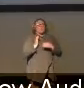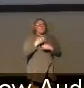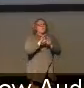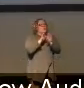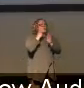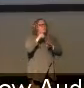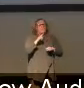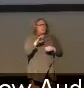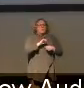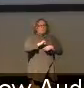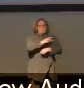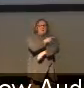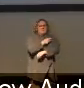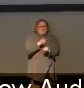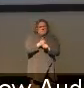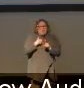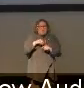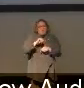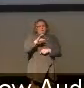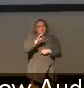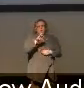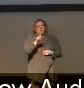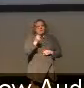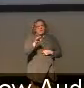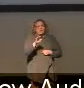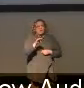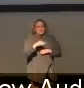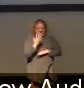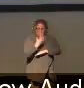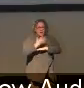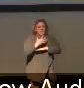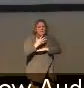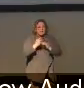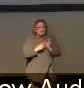COVID-19. 5 days.